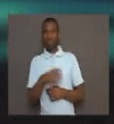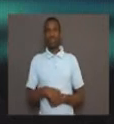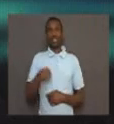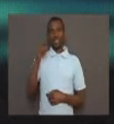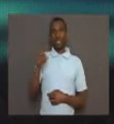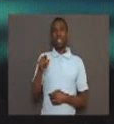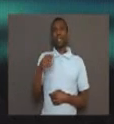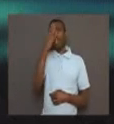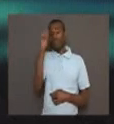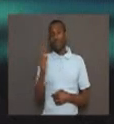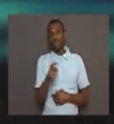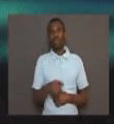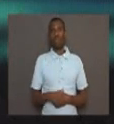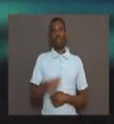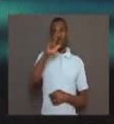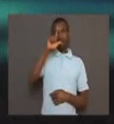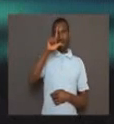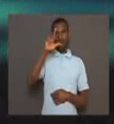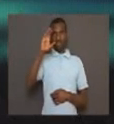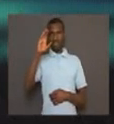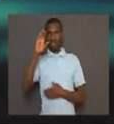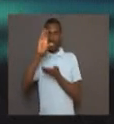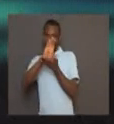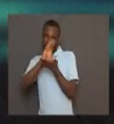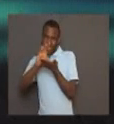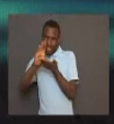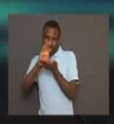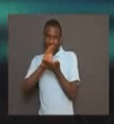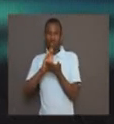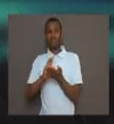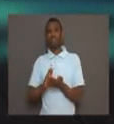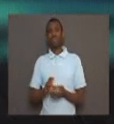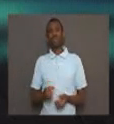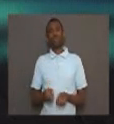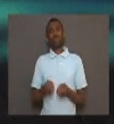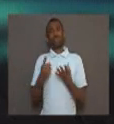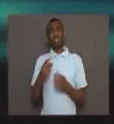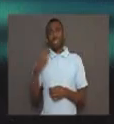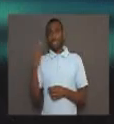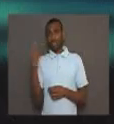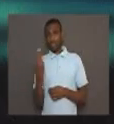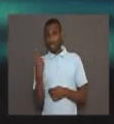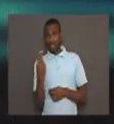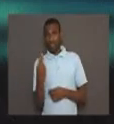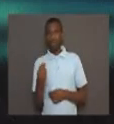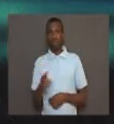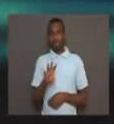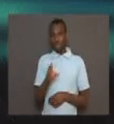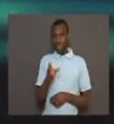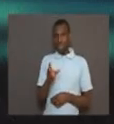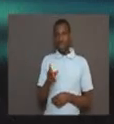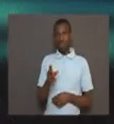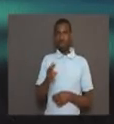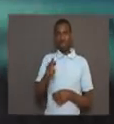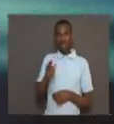This is why LC circuits are commonly used in radio